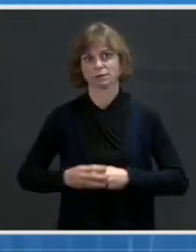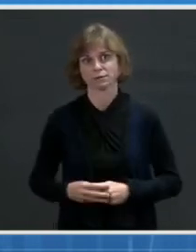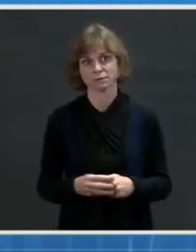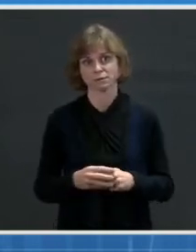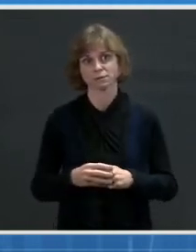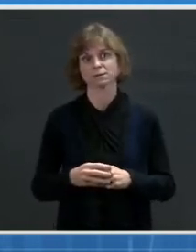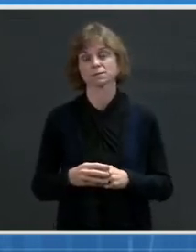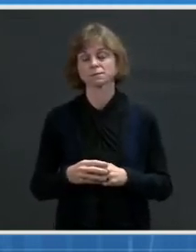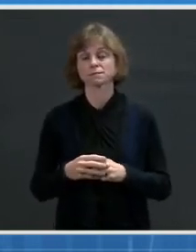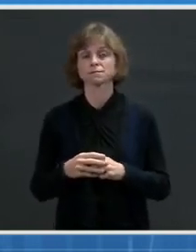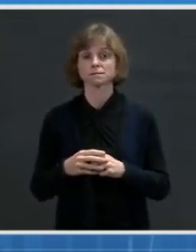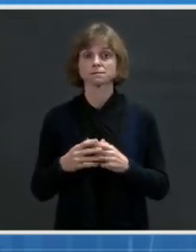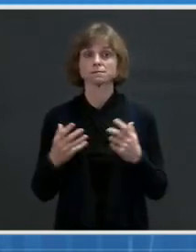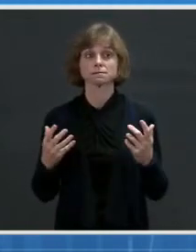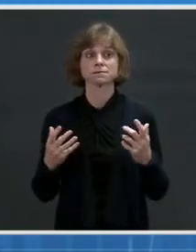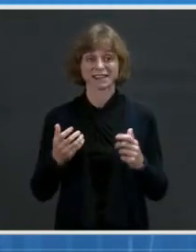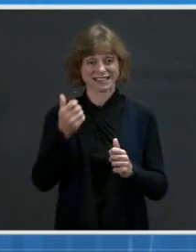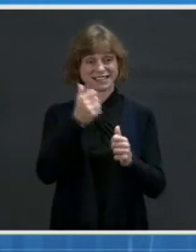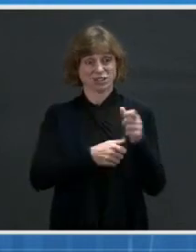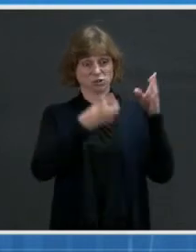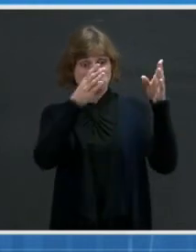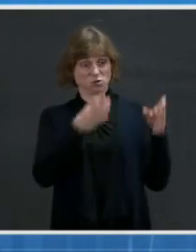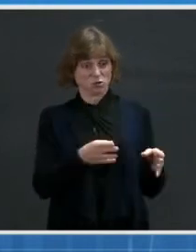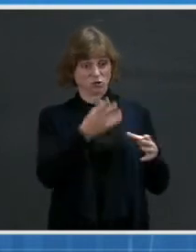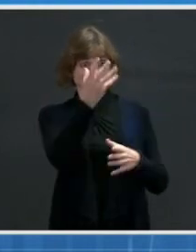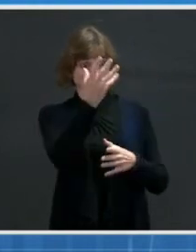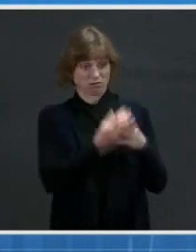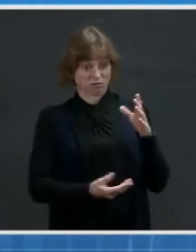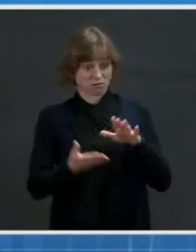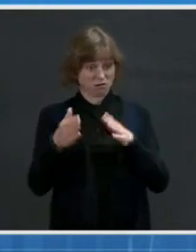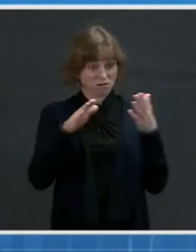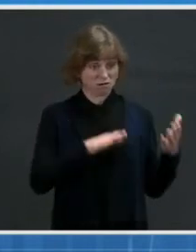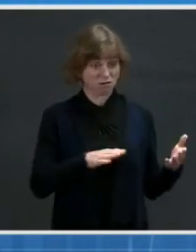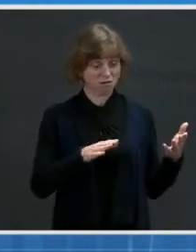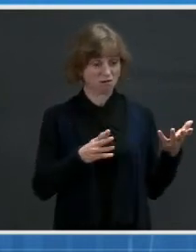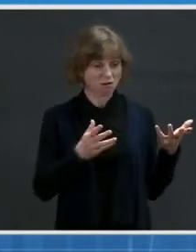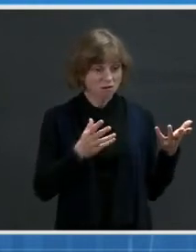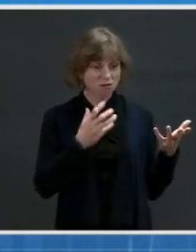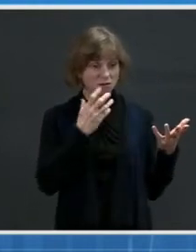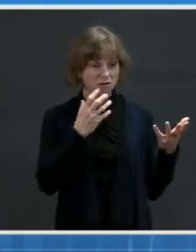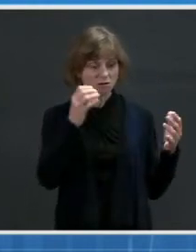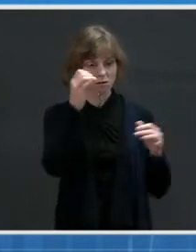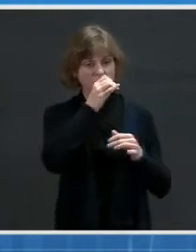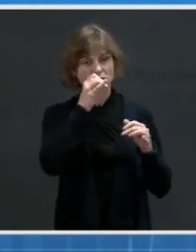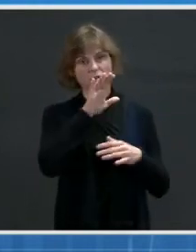Everyone lost is someone whose life and gifts were cut short.